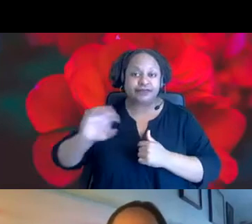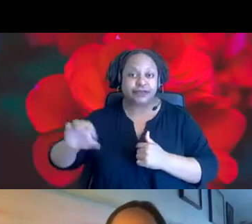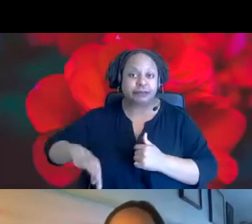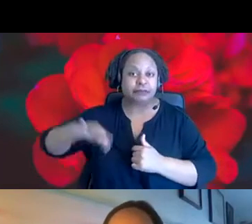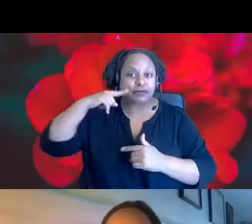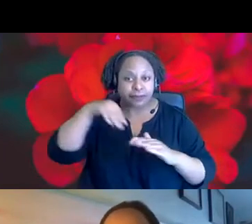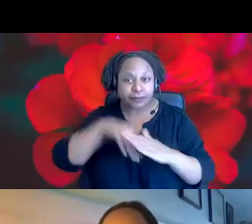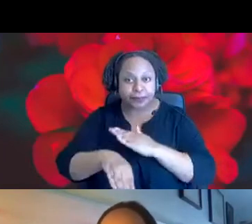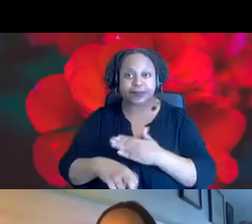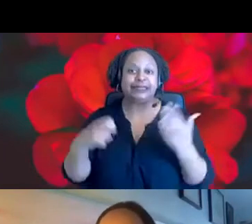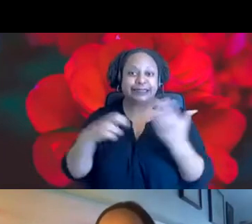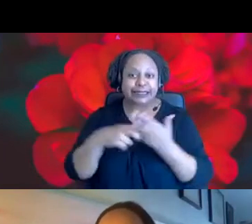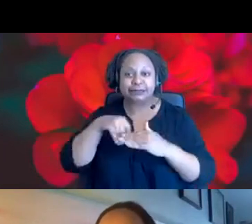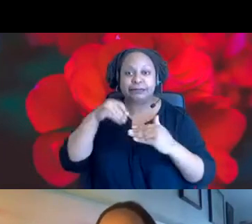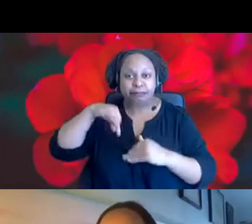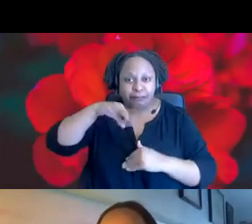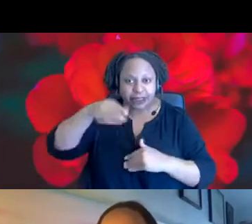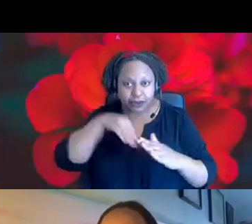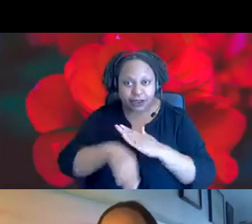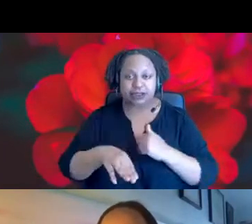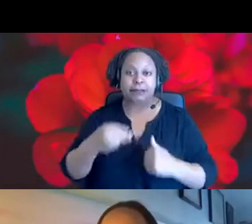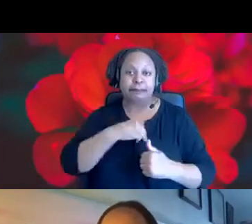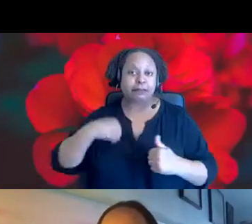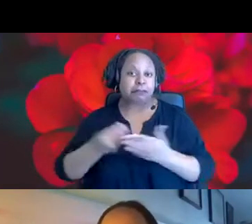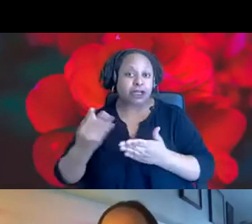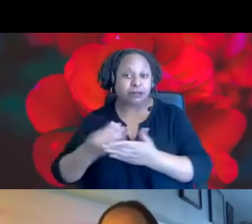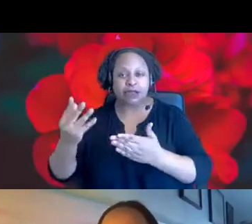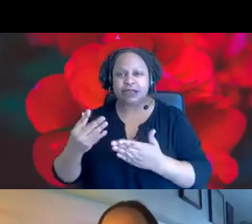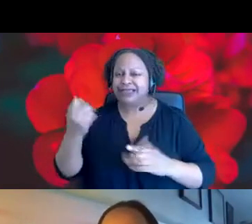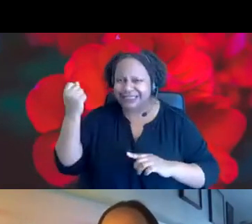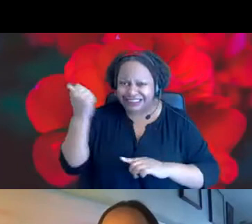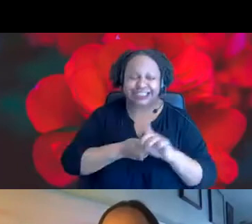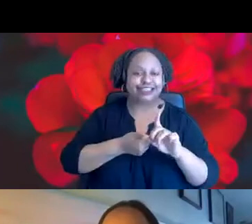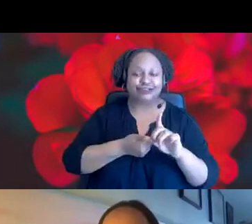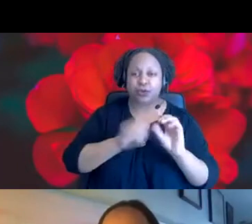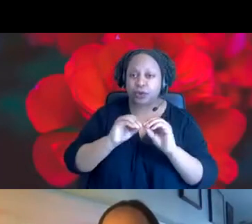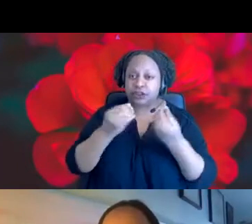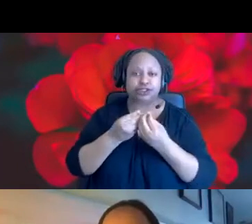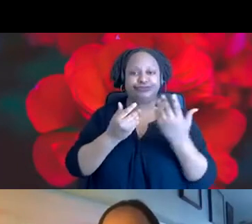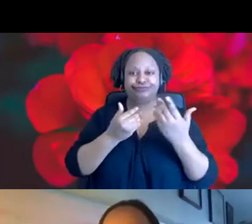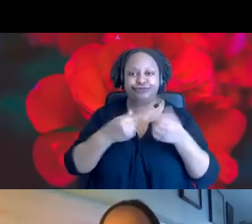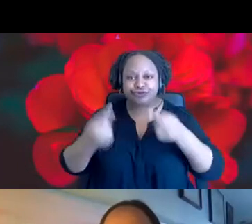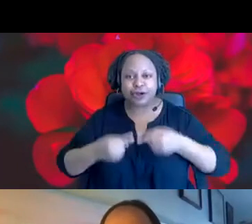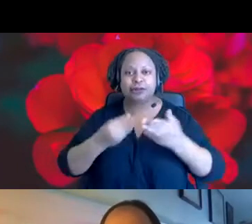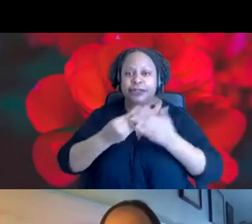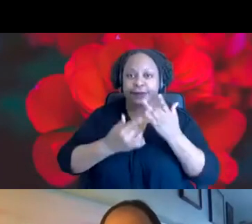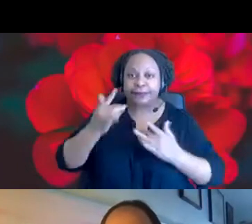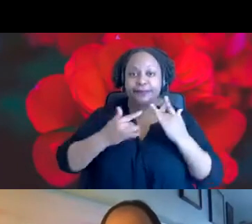memberships, and everyone right now is struggling. And when people are struggling to put food on the table to pay their